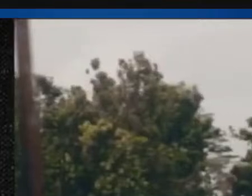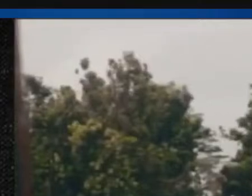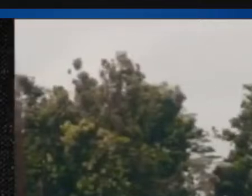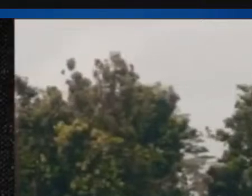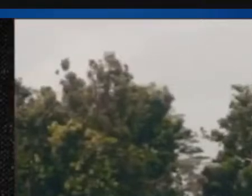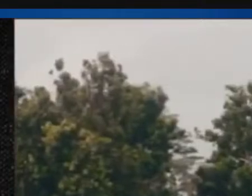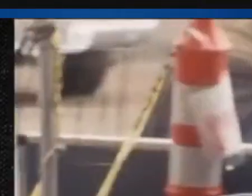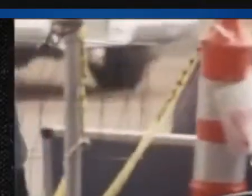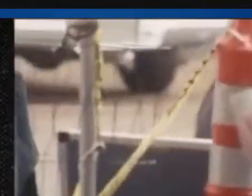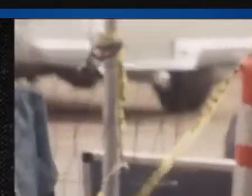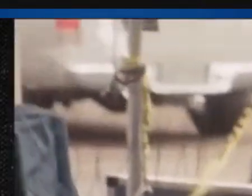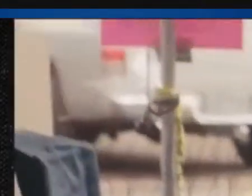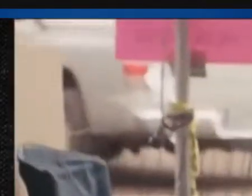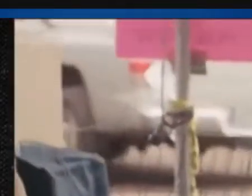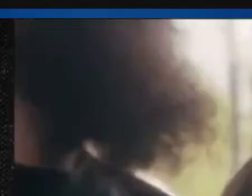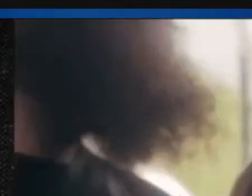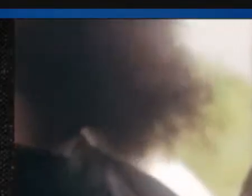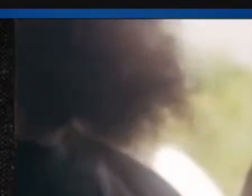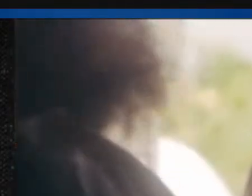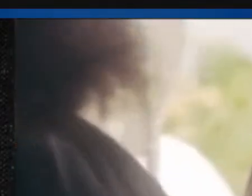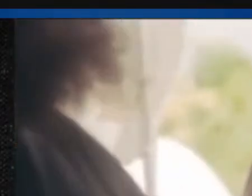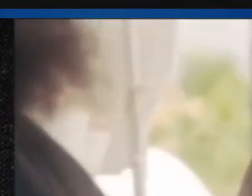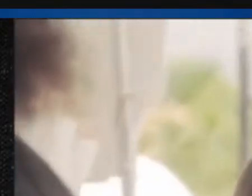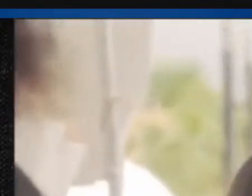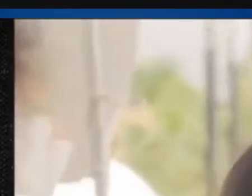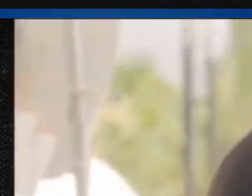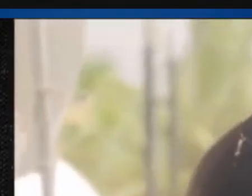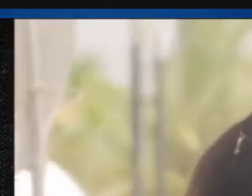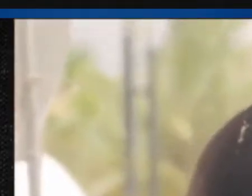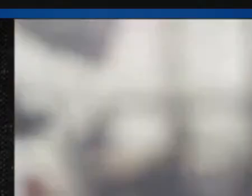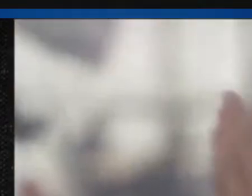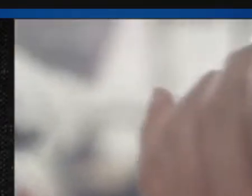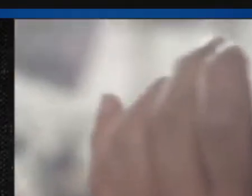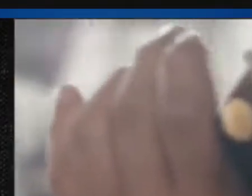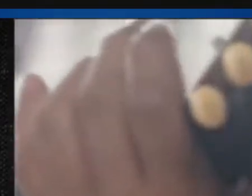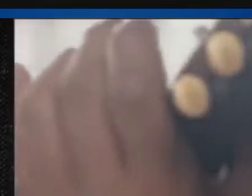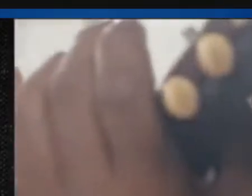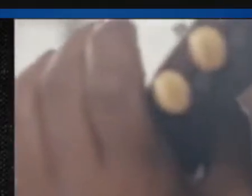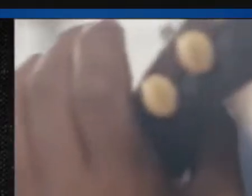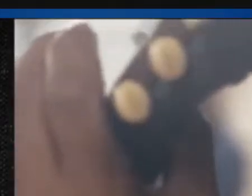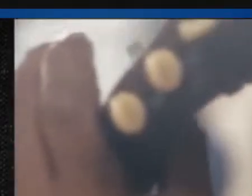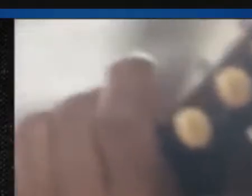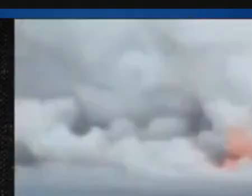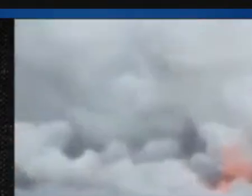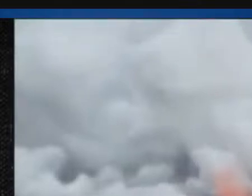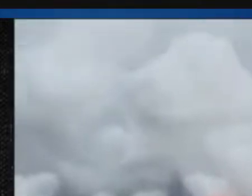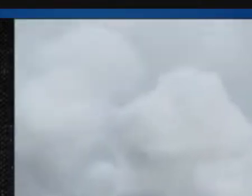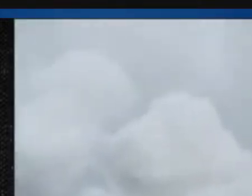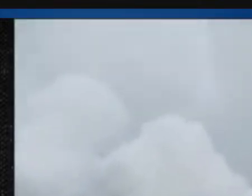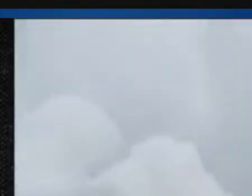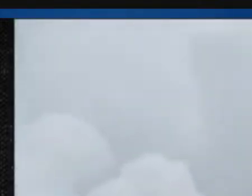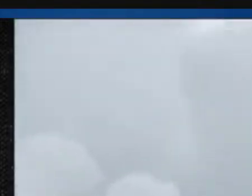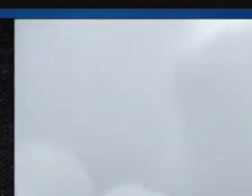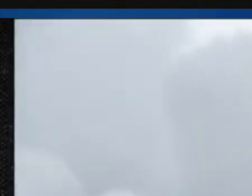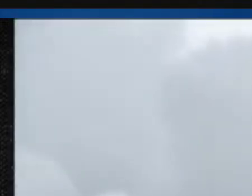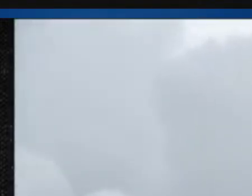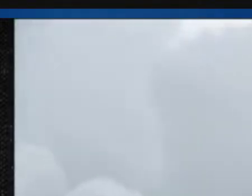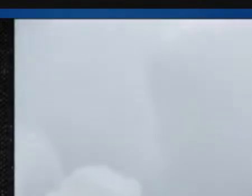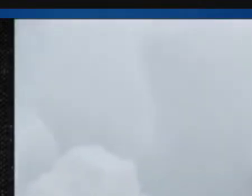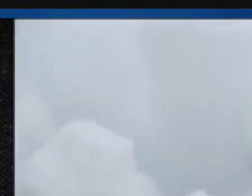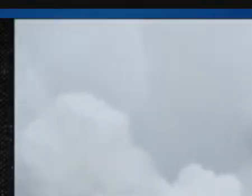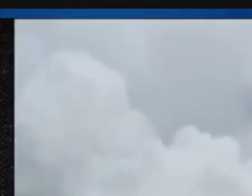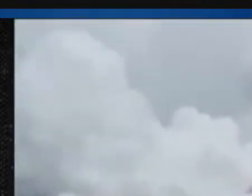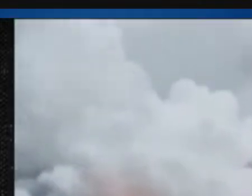we're growing closer together as a community. When tragedies like this strike, you really realize how much you need each other.